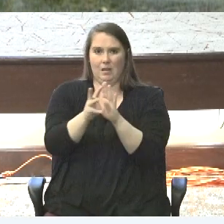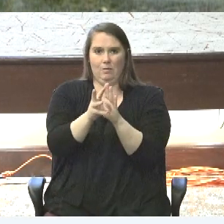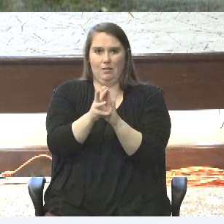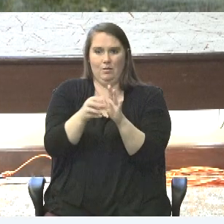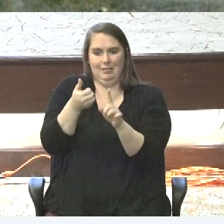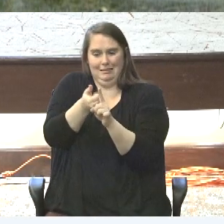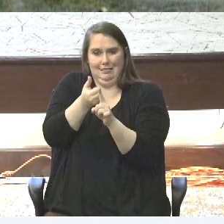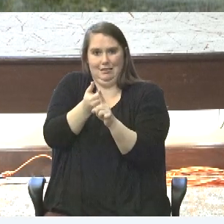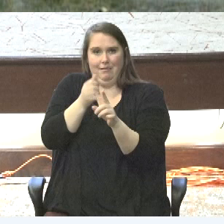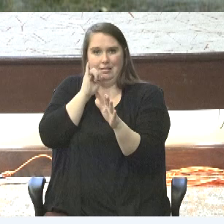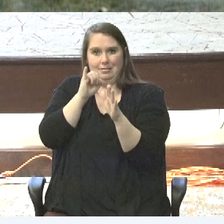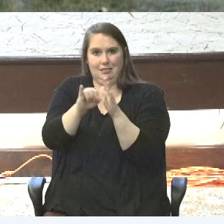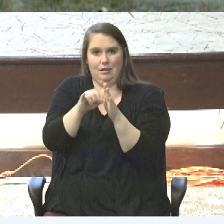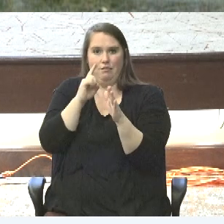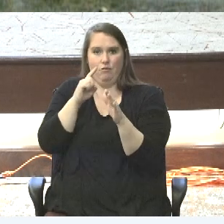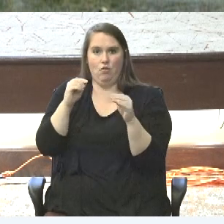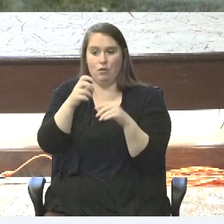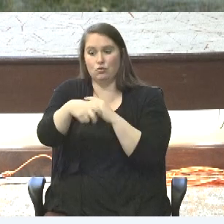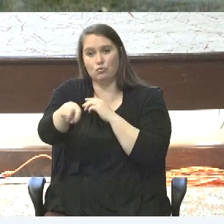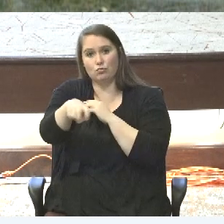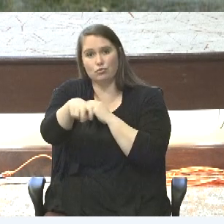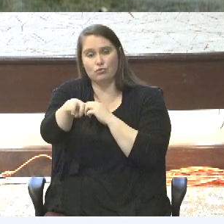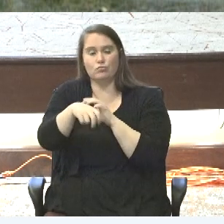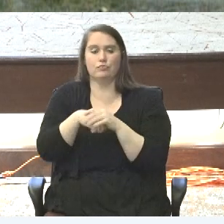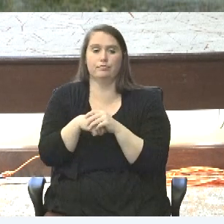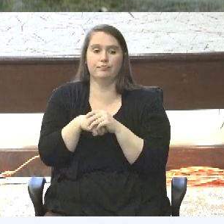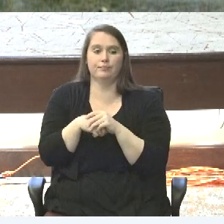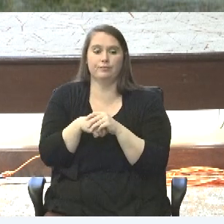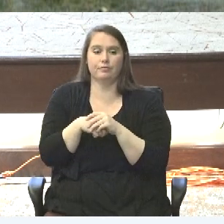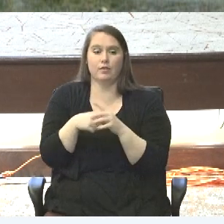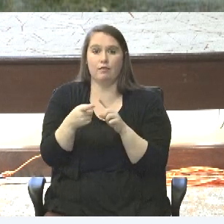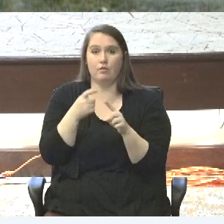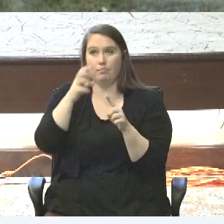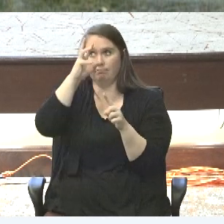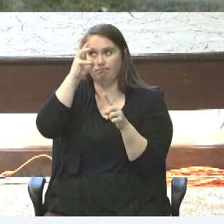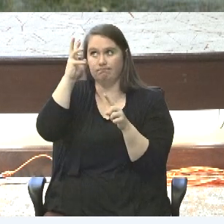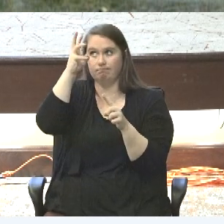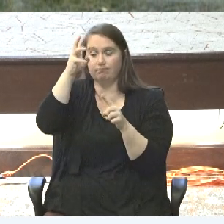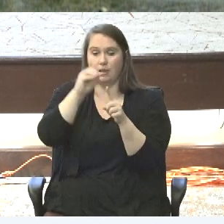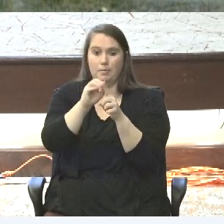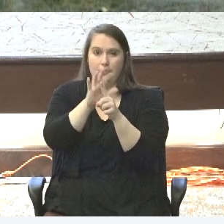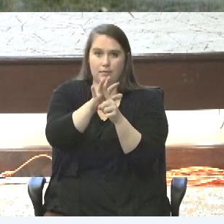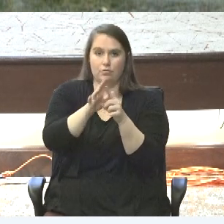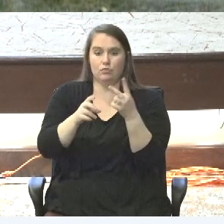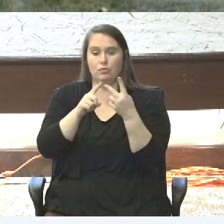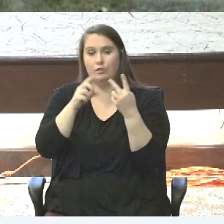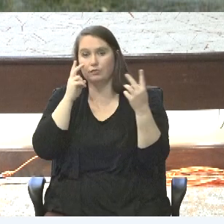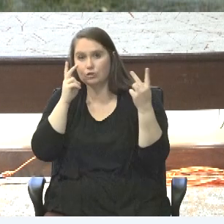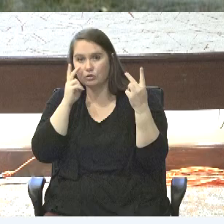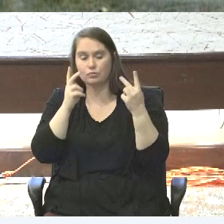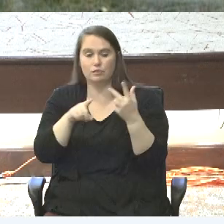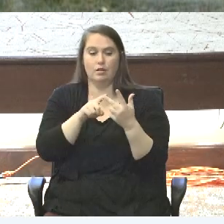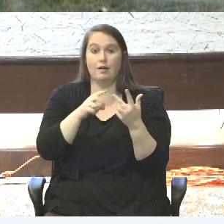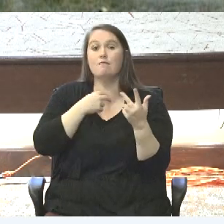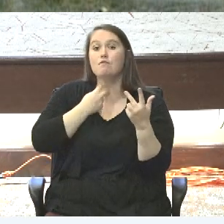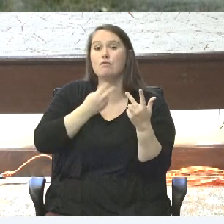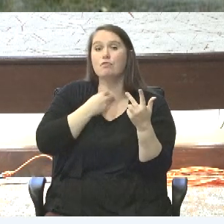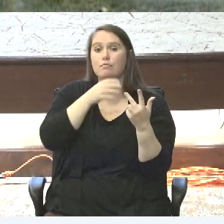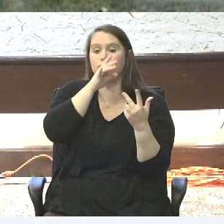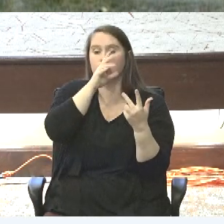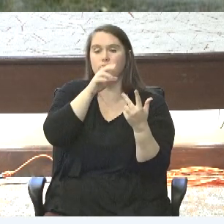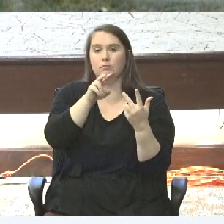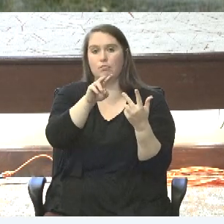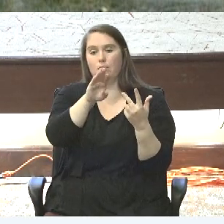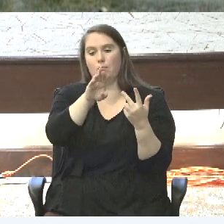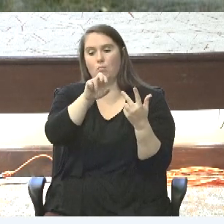a premier travel destination through the creation of impactful visual and verbal branding, including a new name and logo